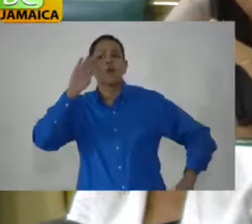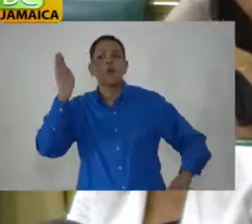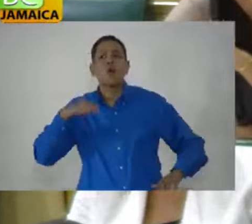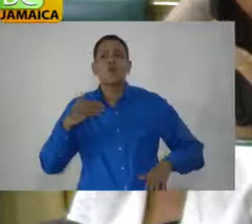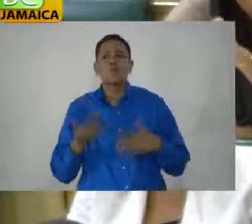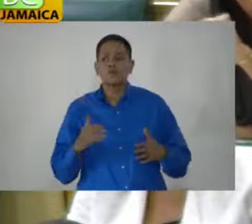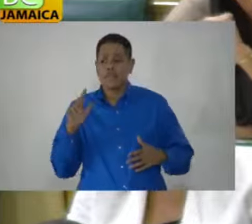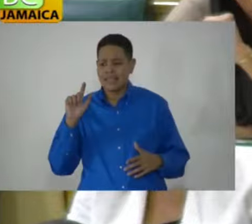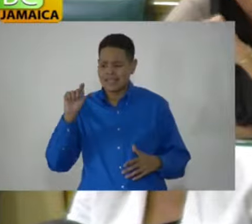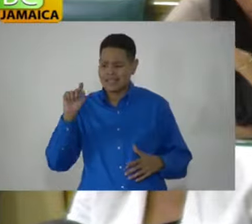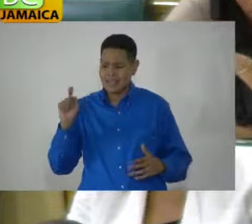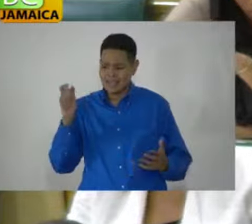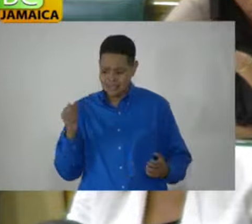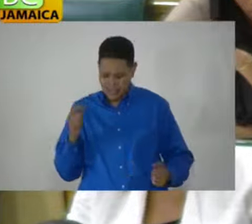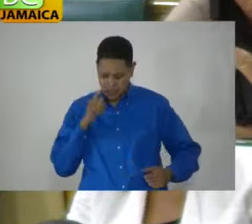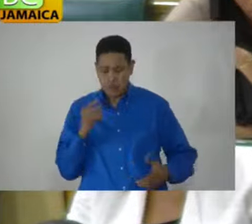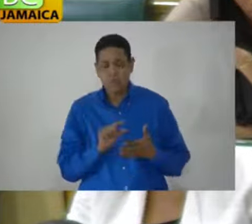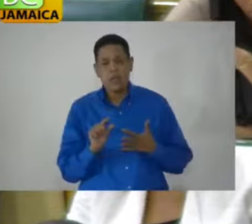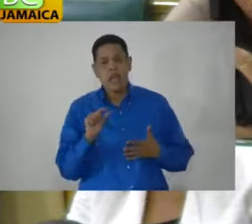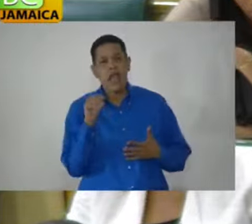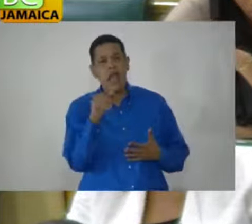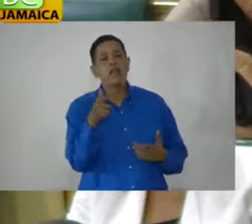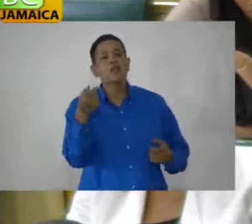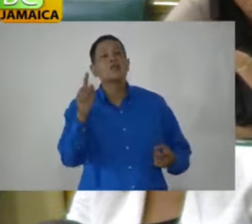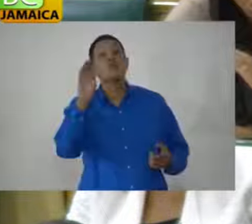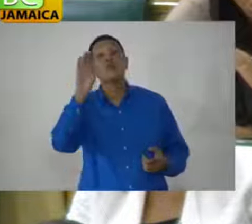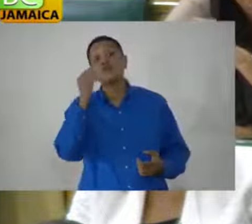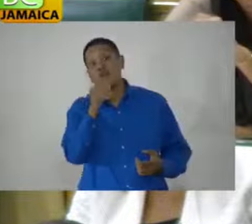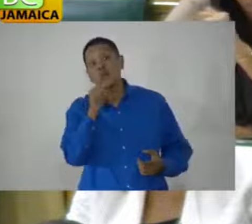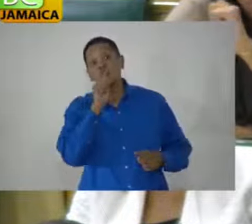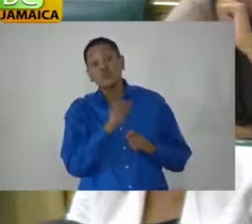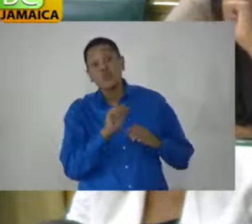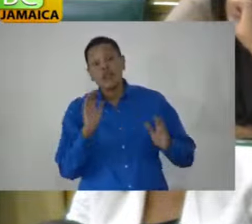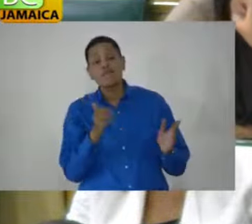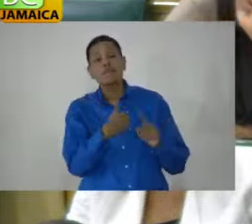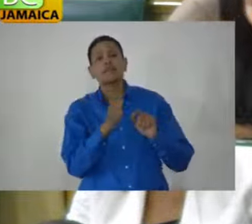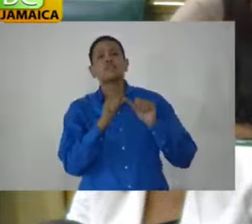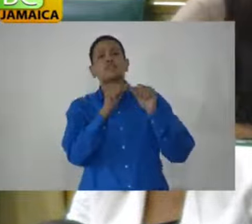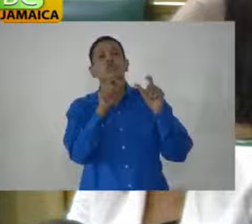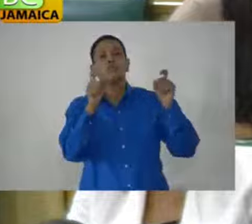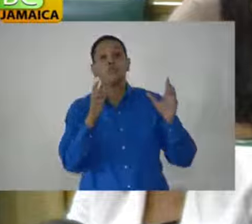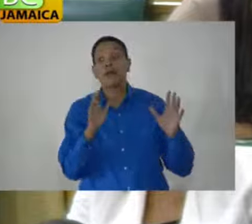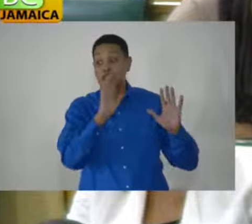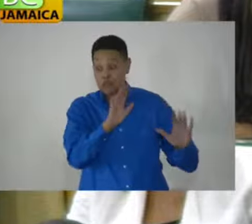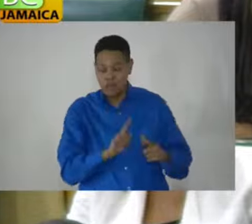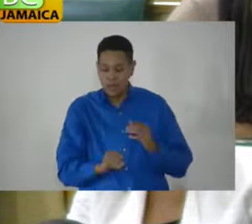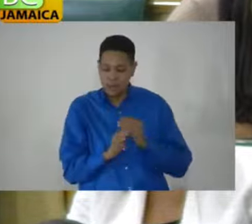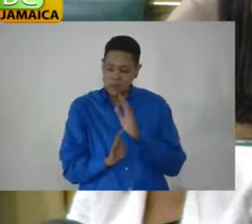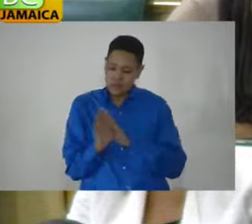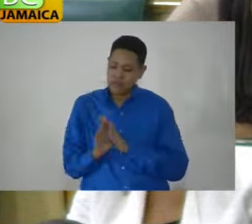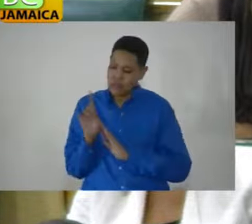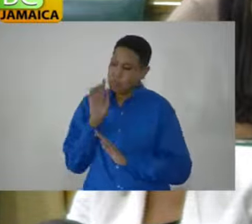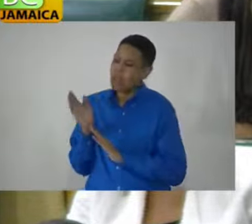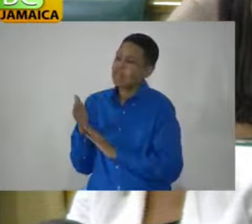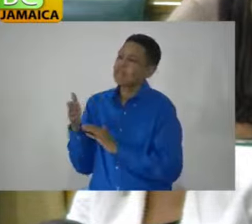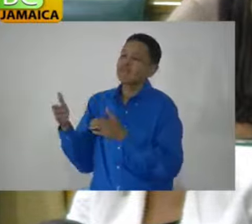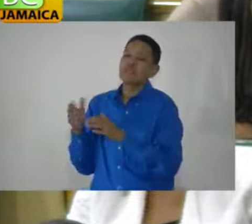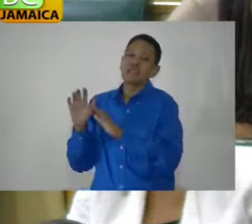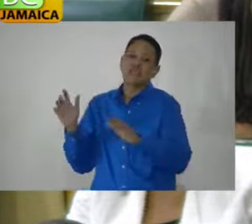of the levy collected are to be allocated to the fund to facilitate the sustainable management and development of the fisheries